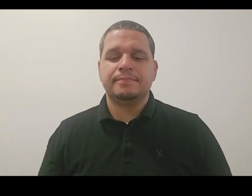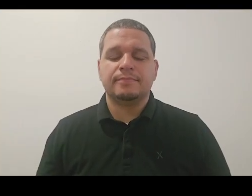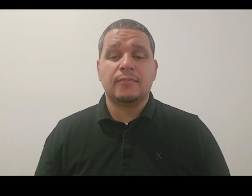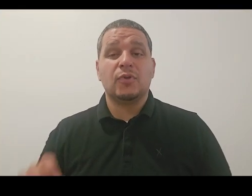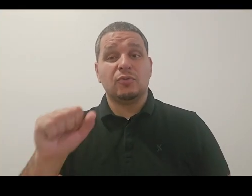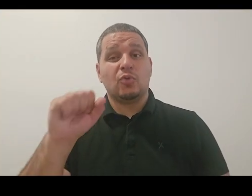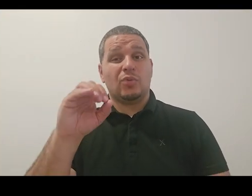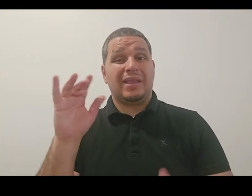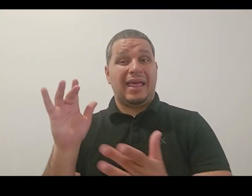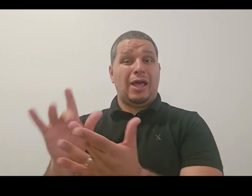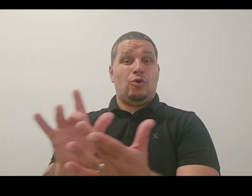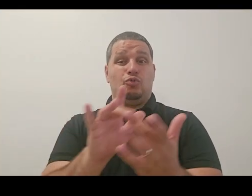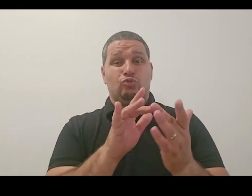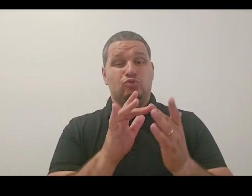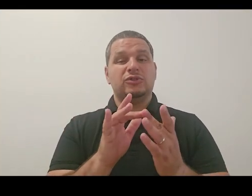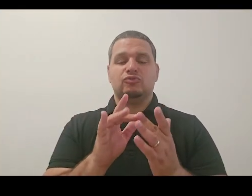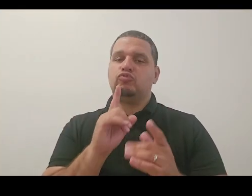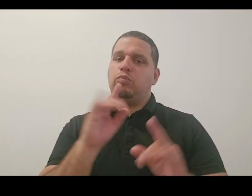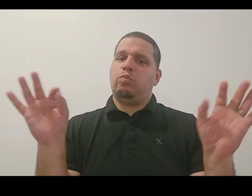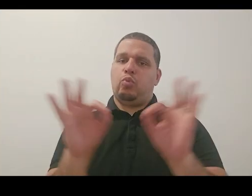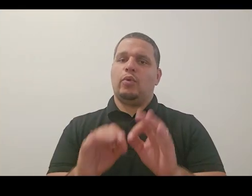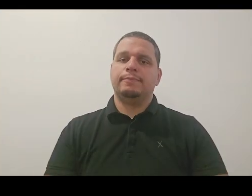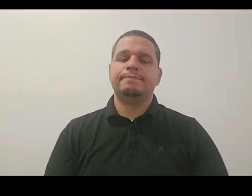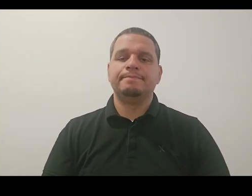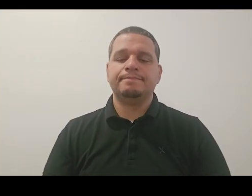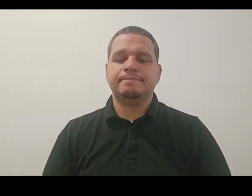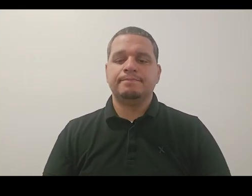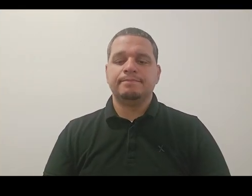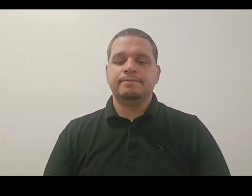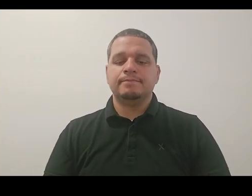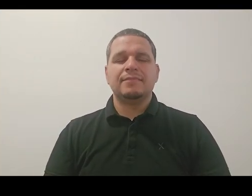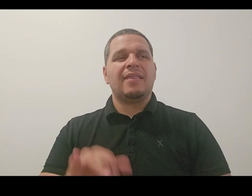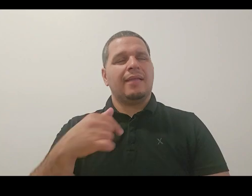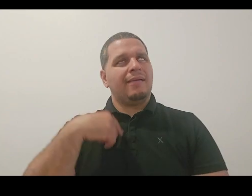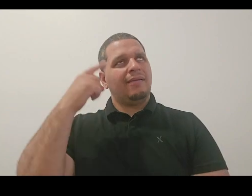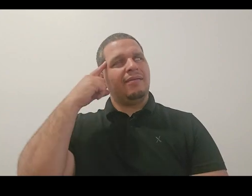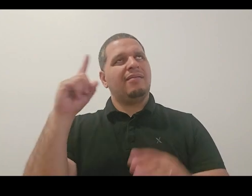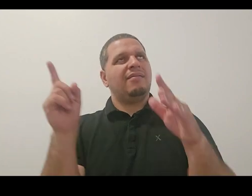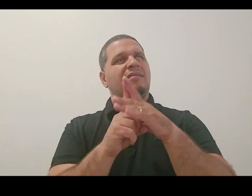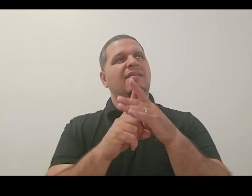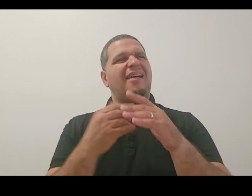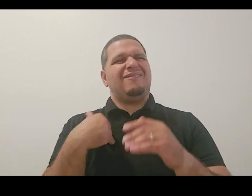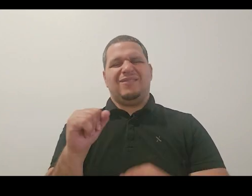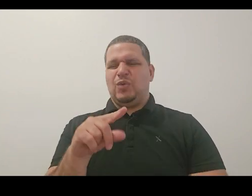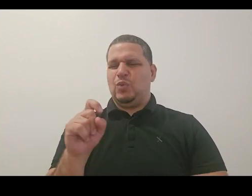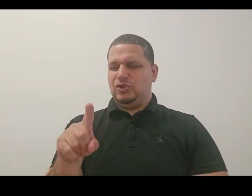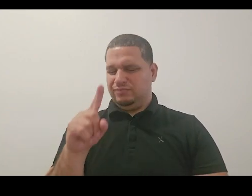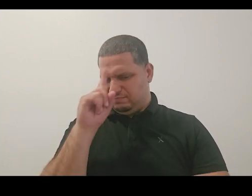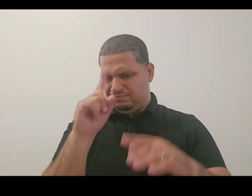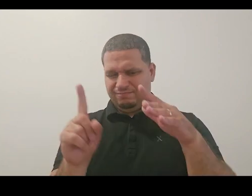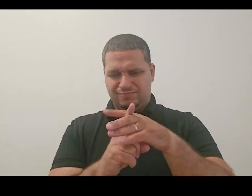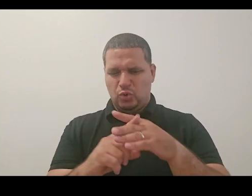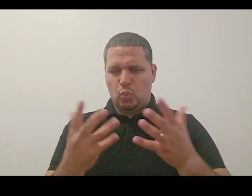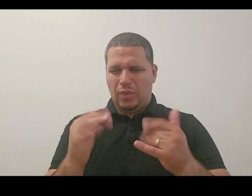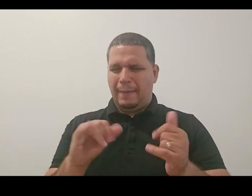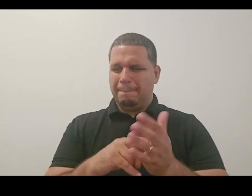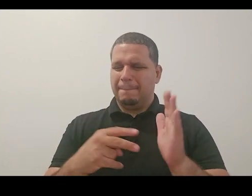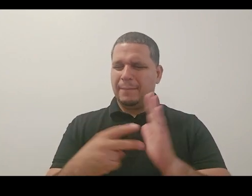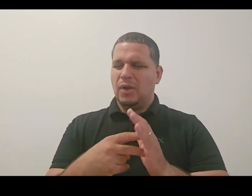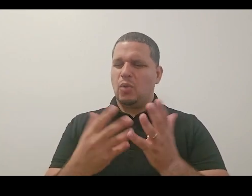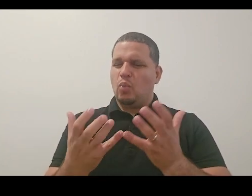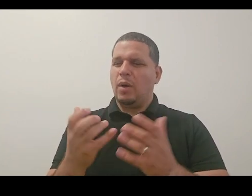So the outreach aspect, I think, is super important, which makes me have questions